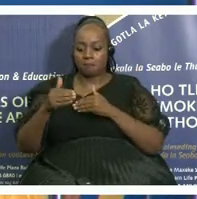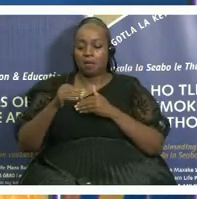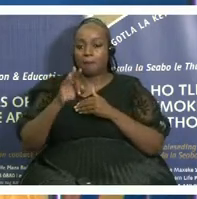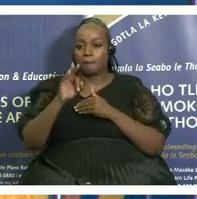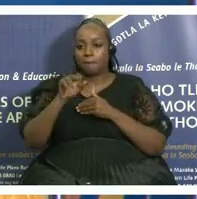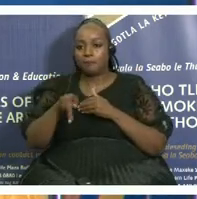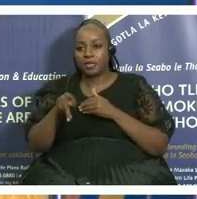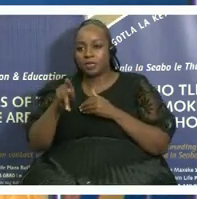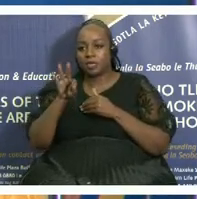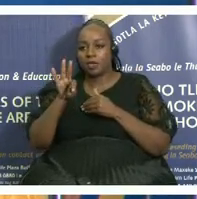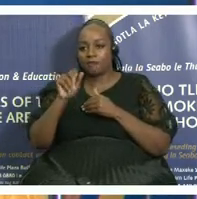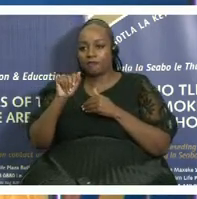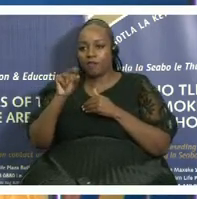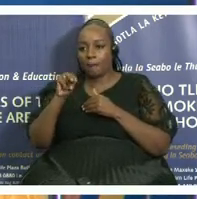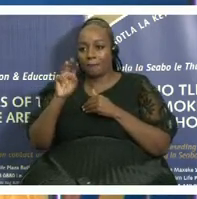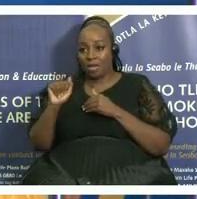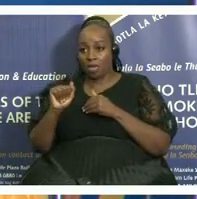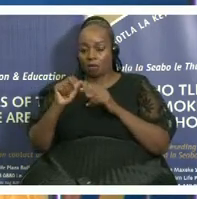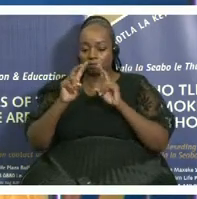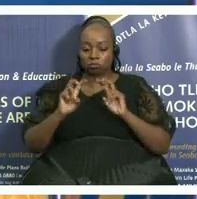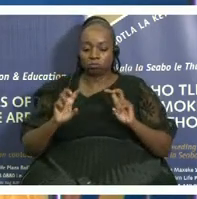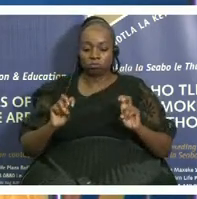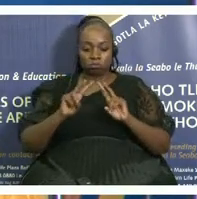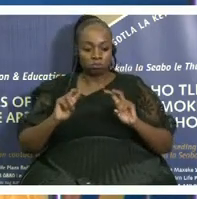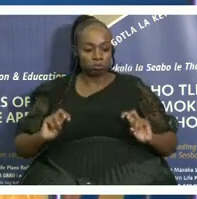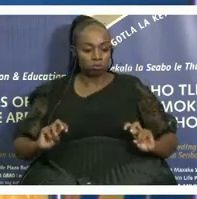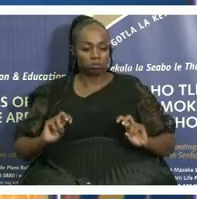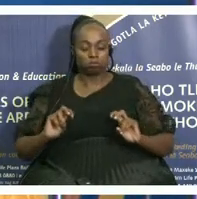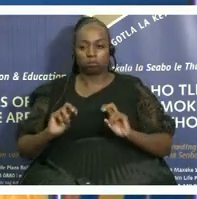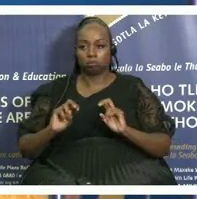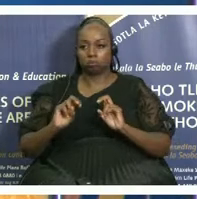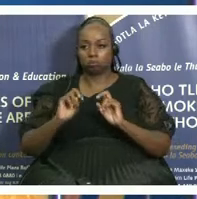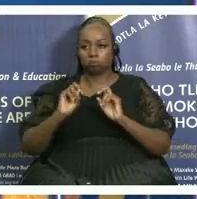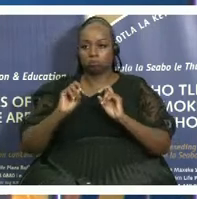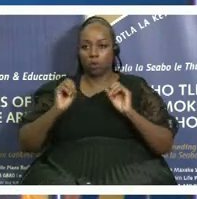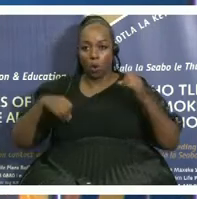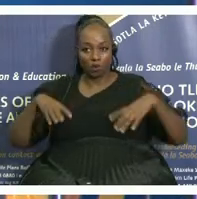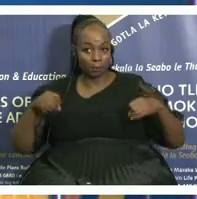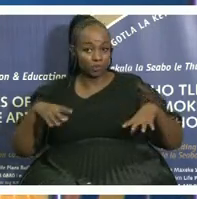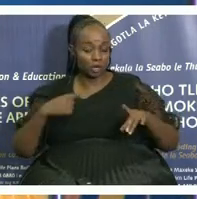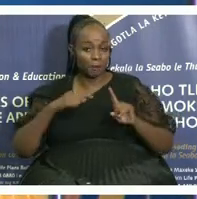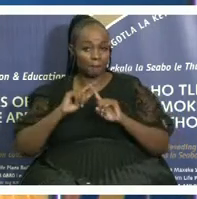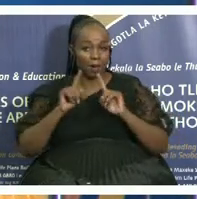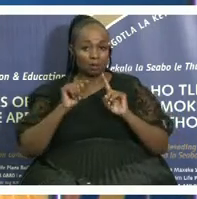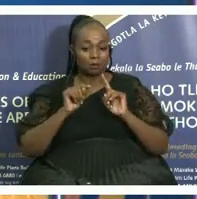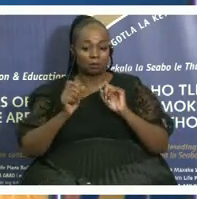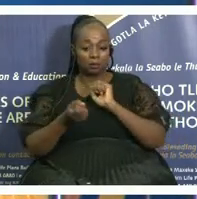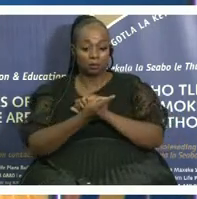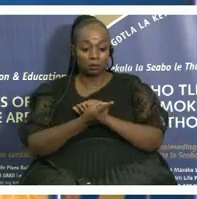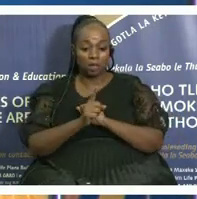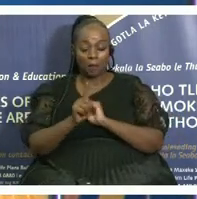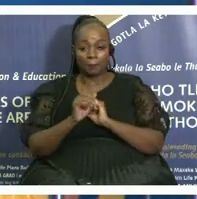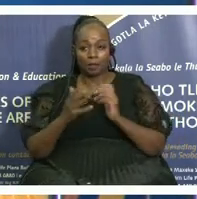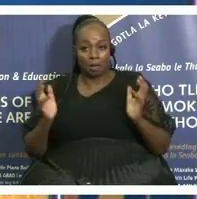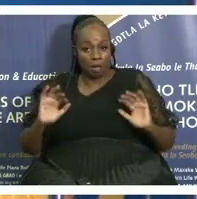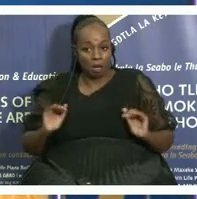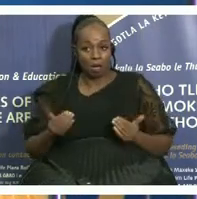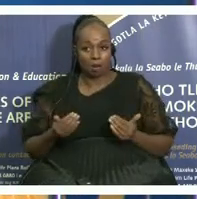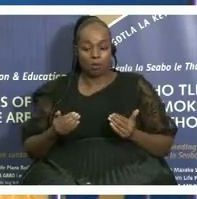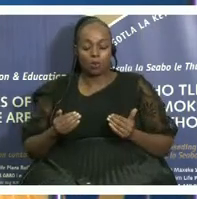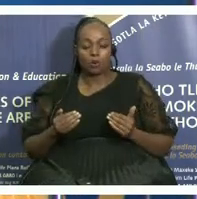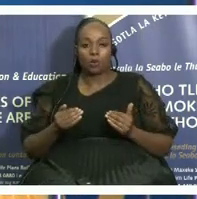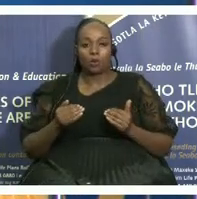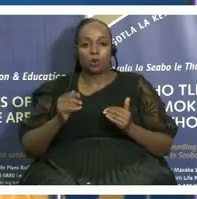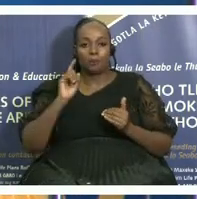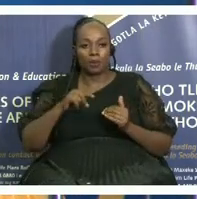investigations must be brought to finalization and recommendations be implemented. Forensic investigations will be